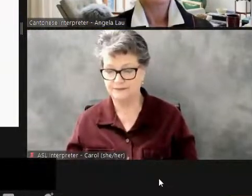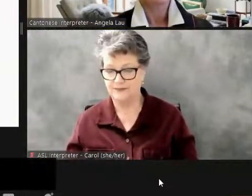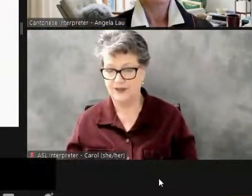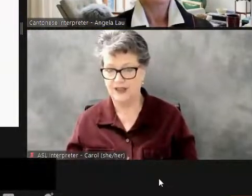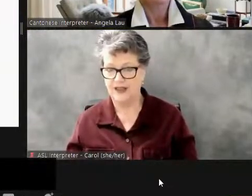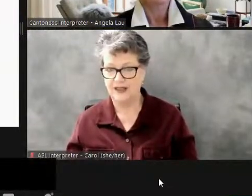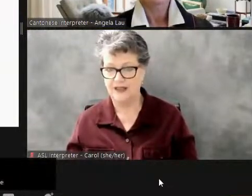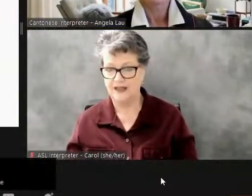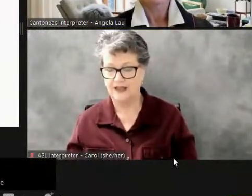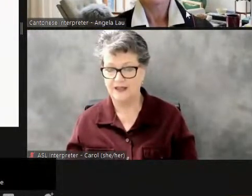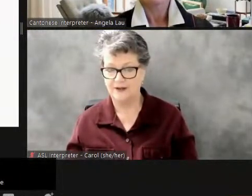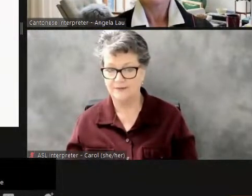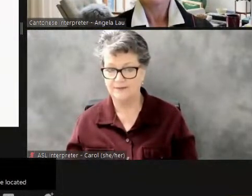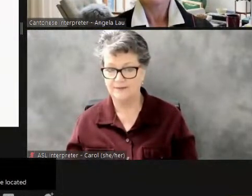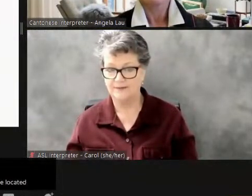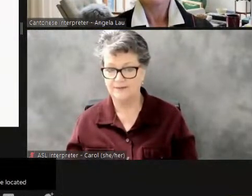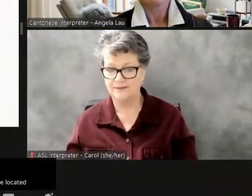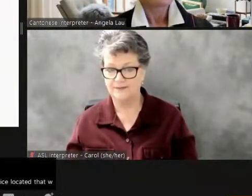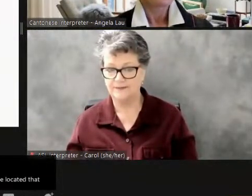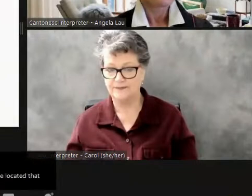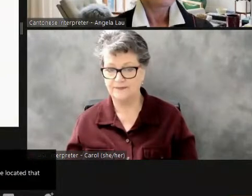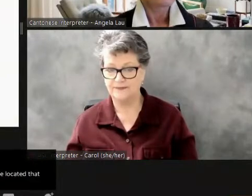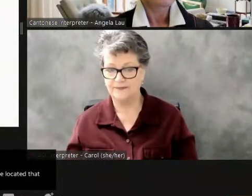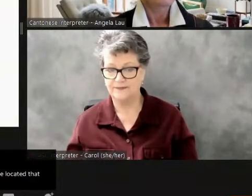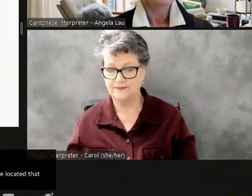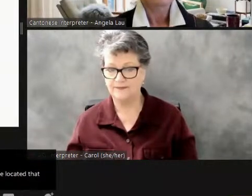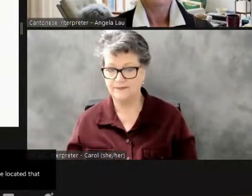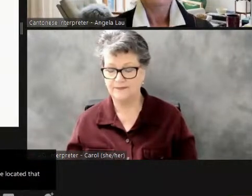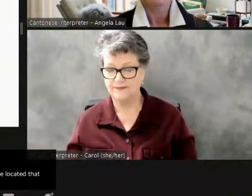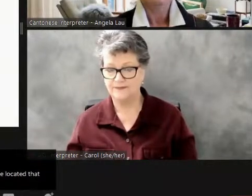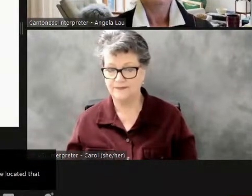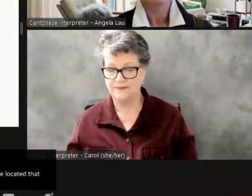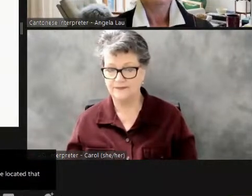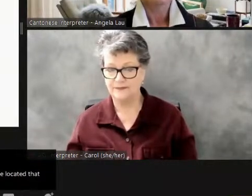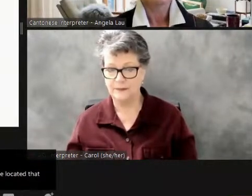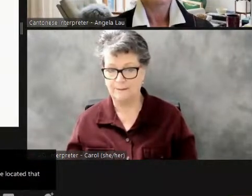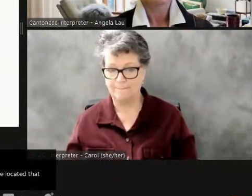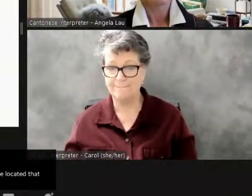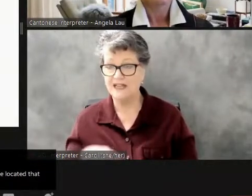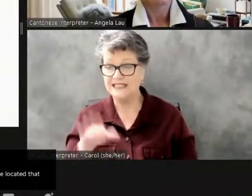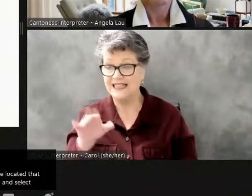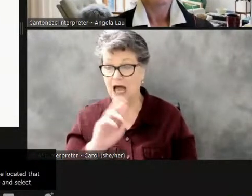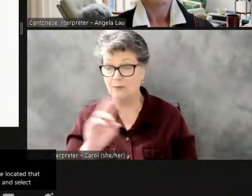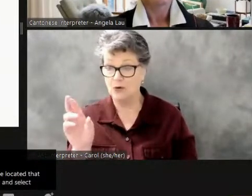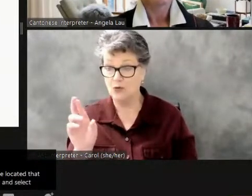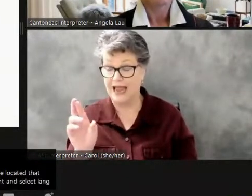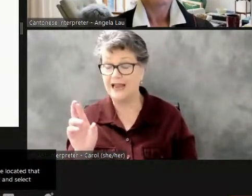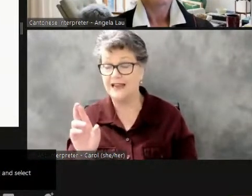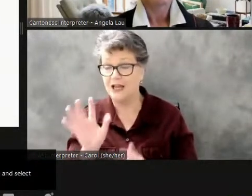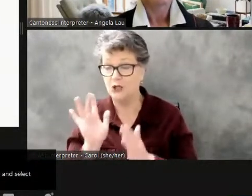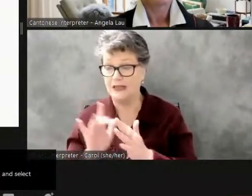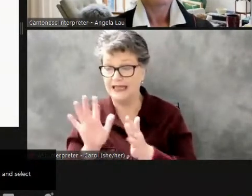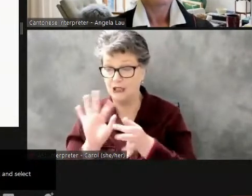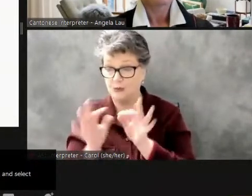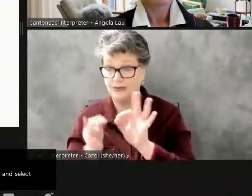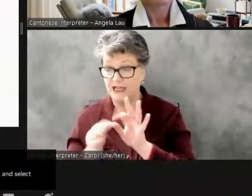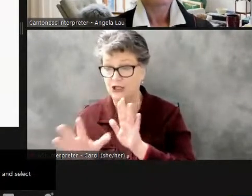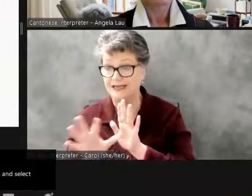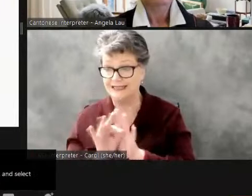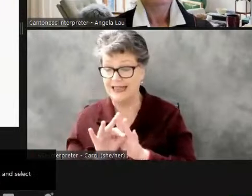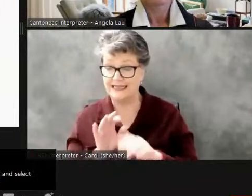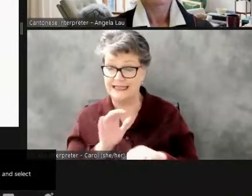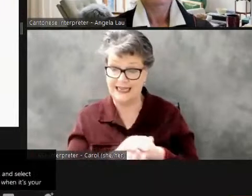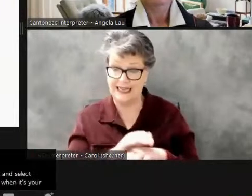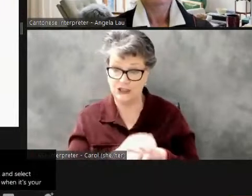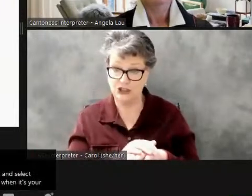similar device, locate the three-dot menu on the upper right and select language interpretation. Then select English. When it's